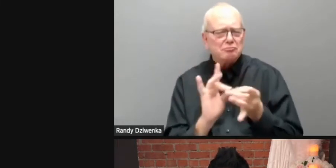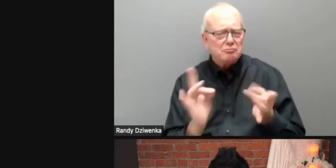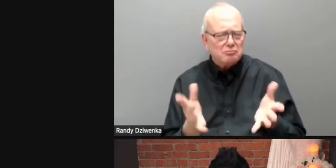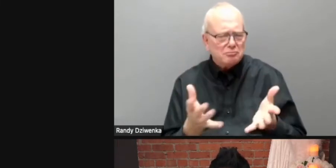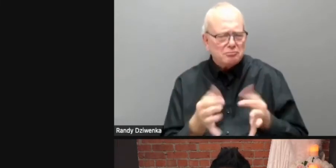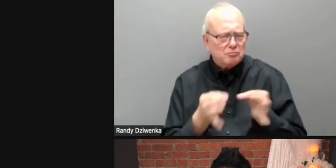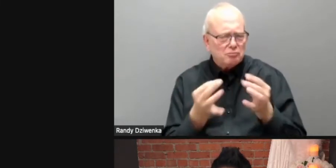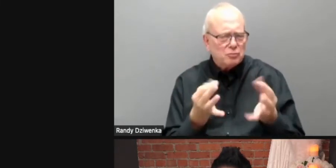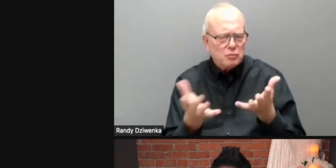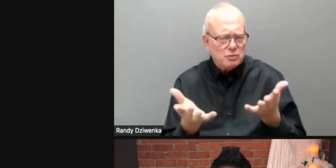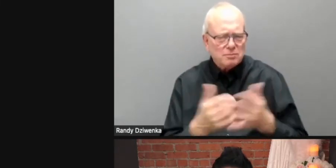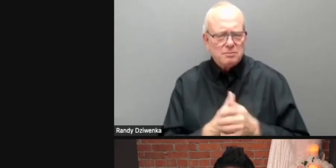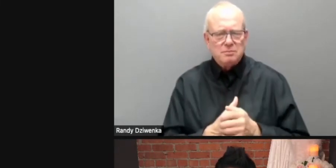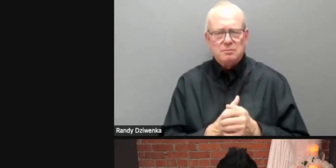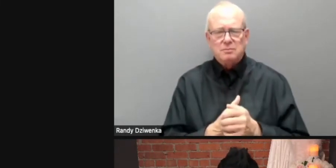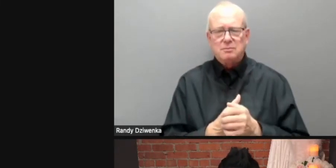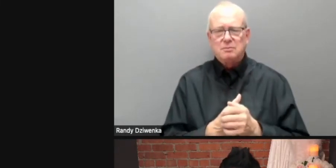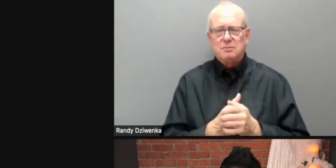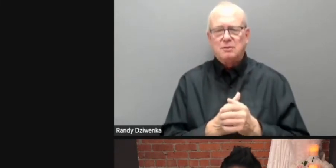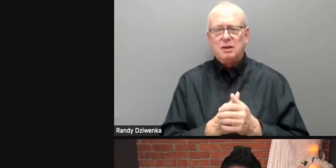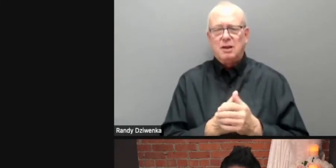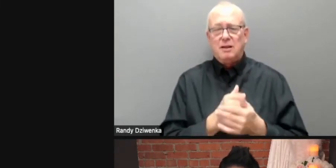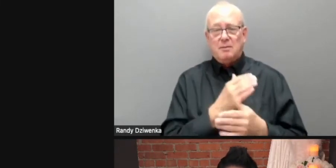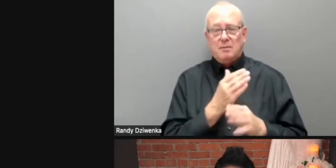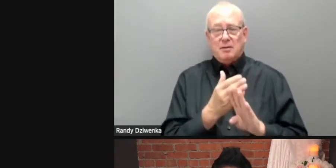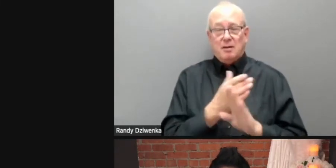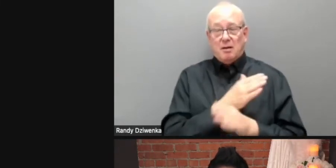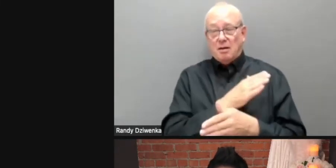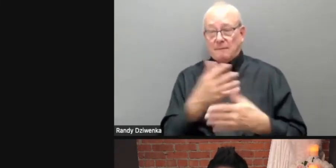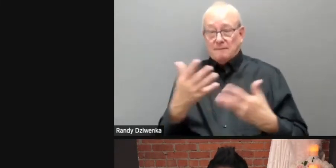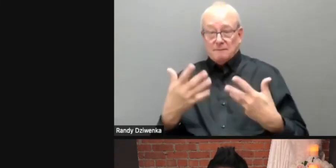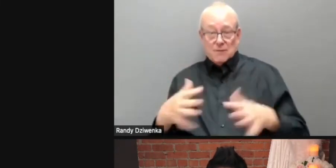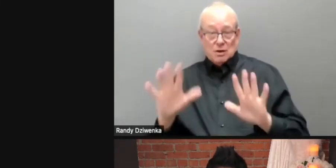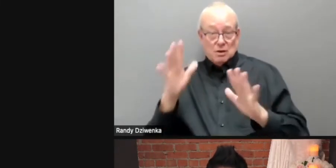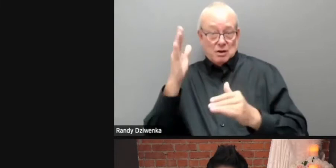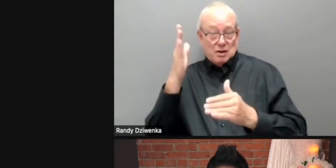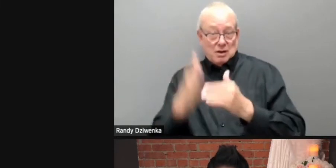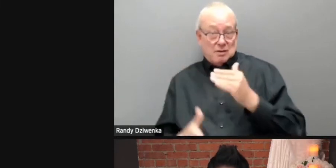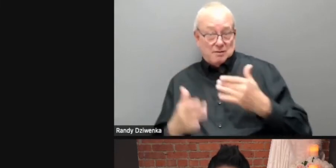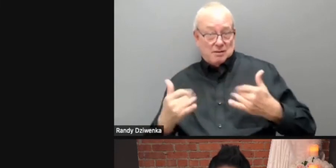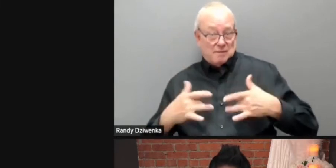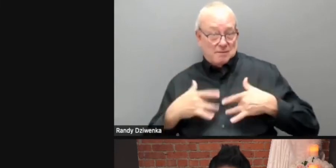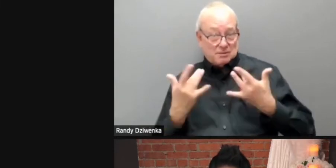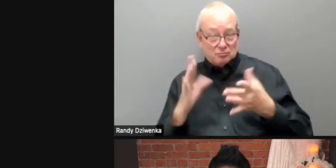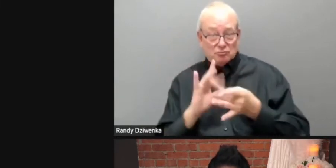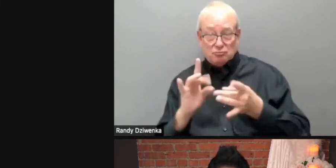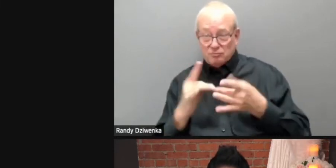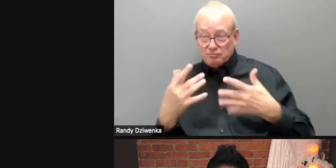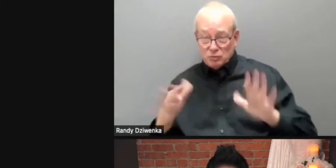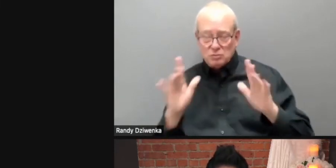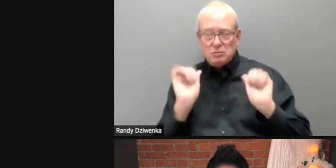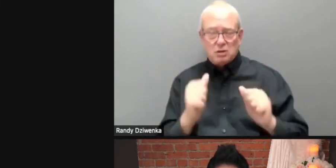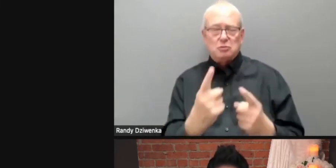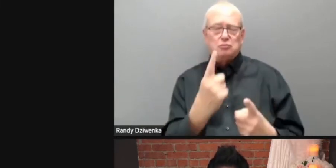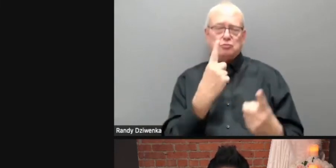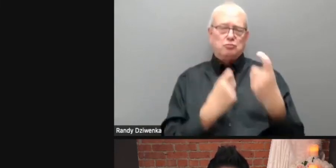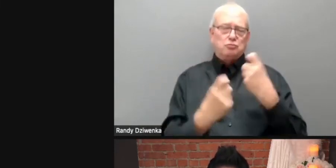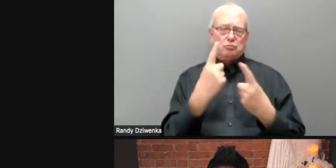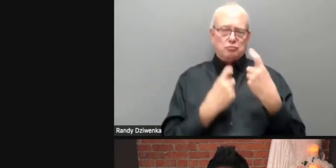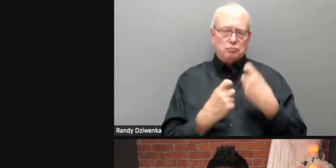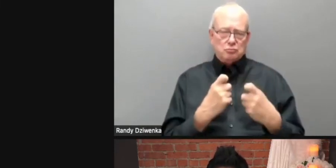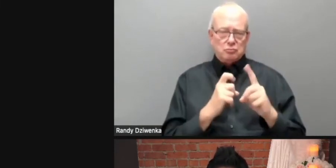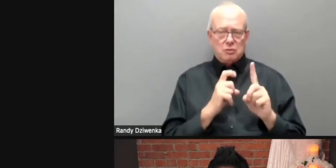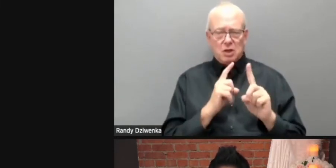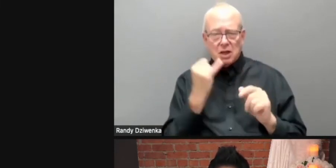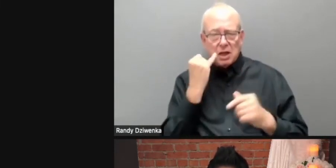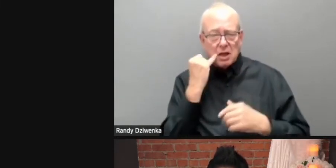Q&A session. If you have questions that come up during the event, please feel free to pop them in the chat on the